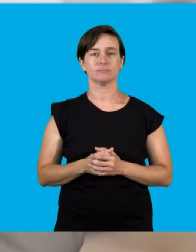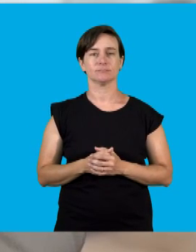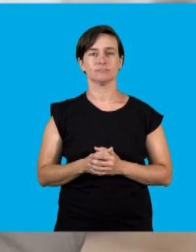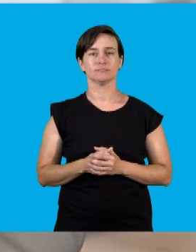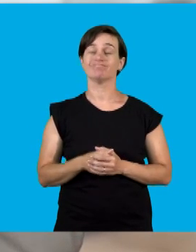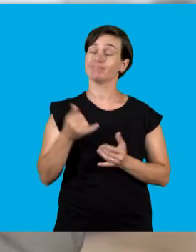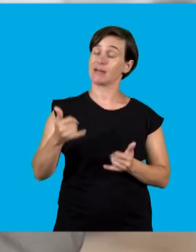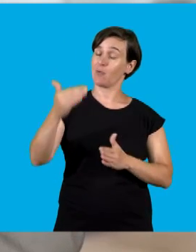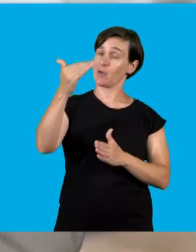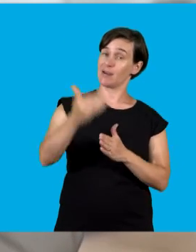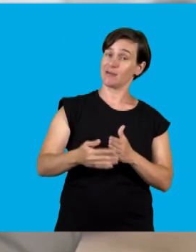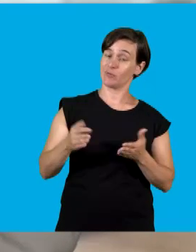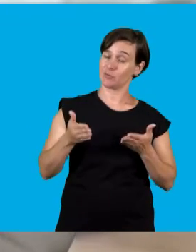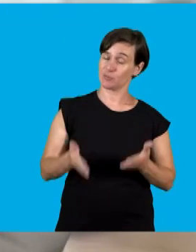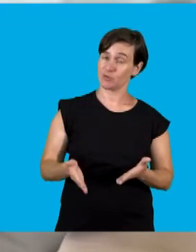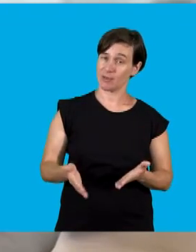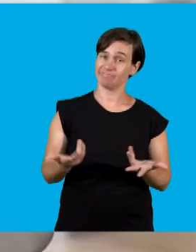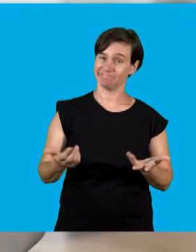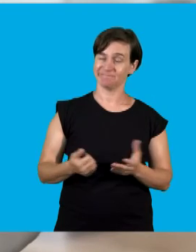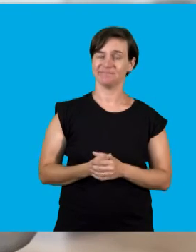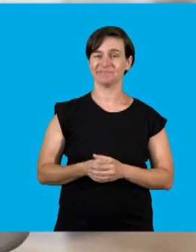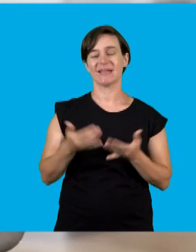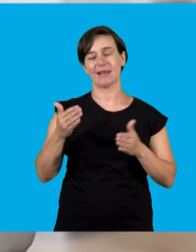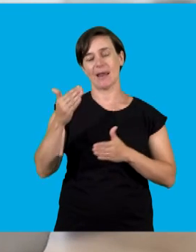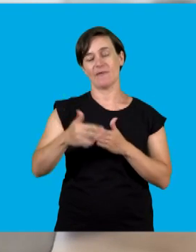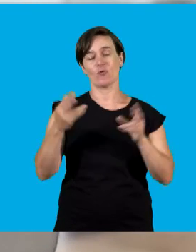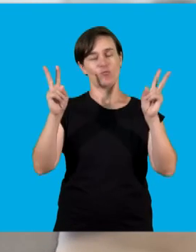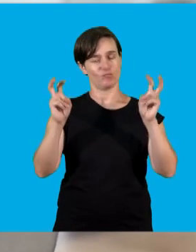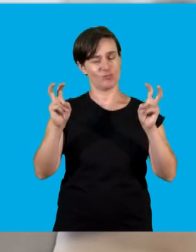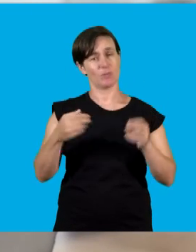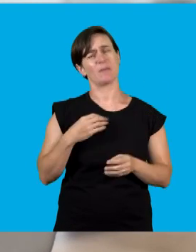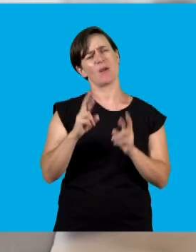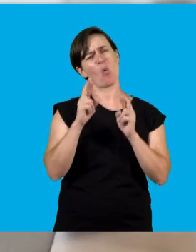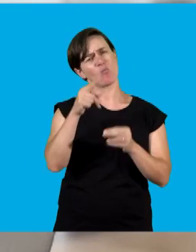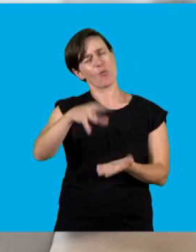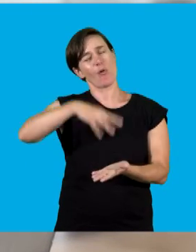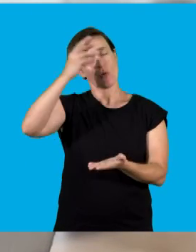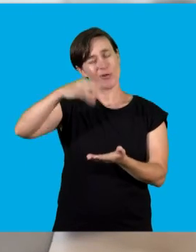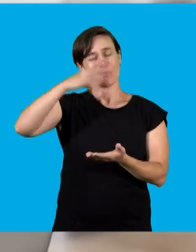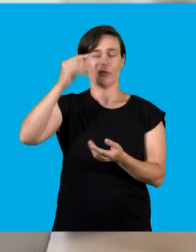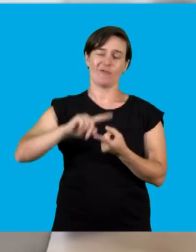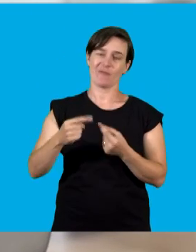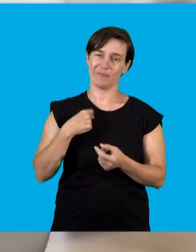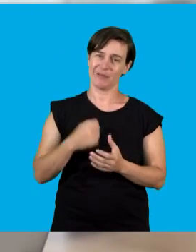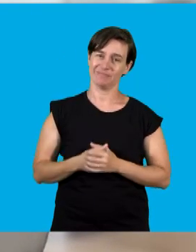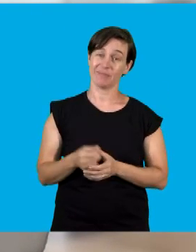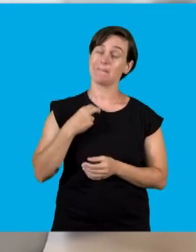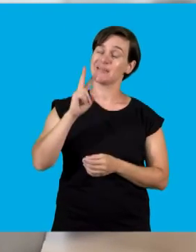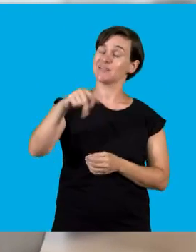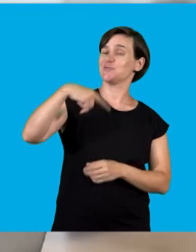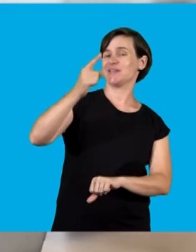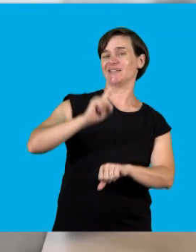topic. We've come to an end of the question, or the end of the topic rather. I hope you've learned so much from me.